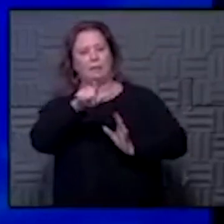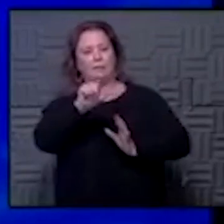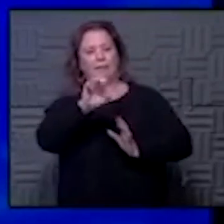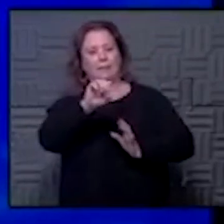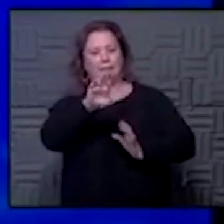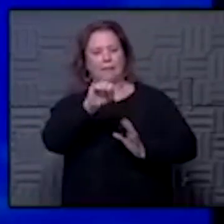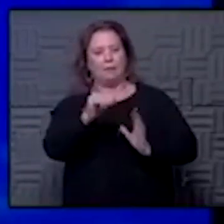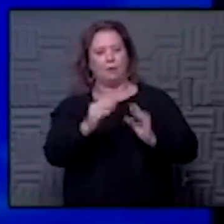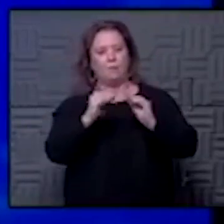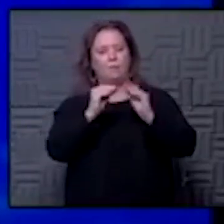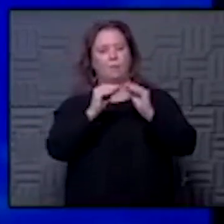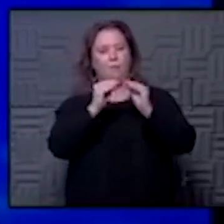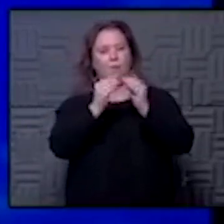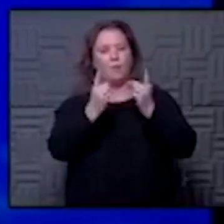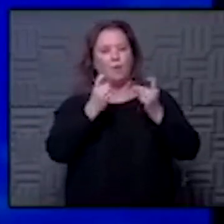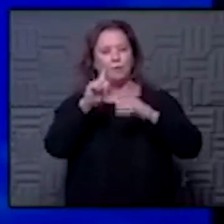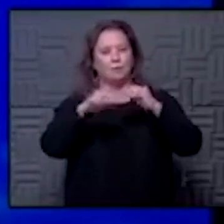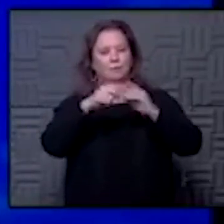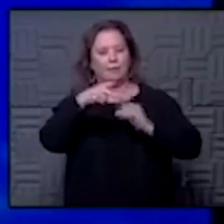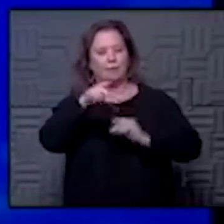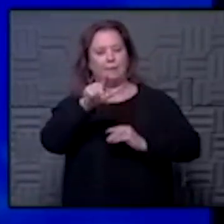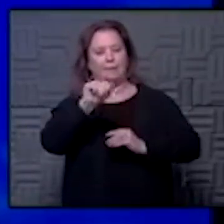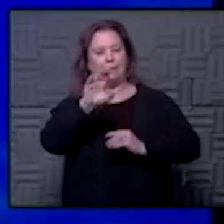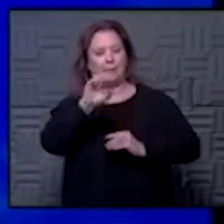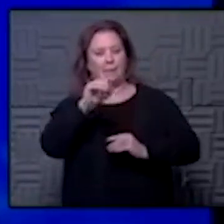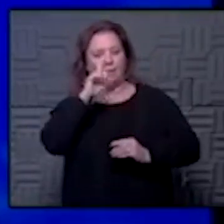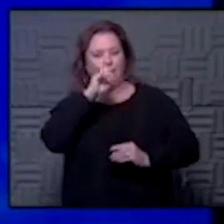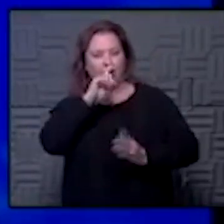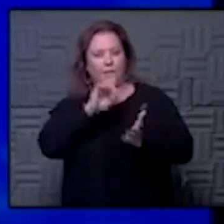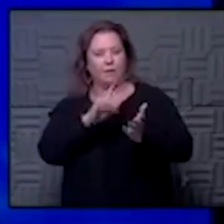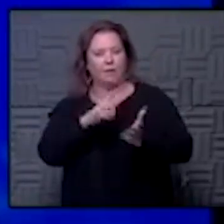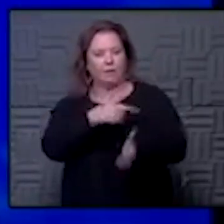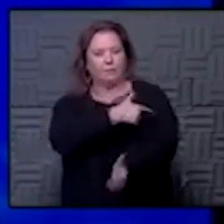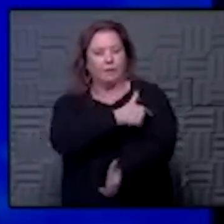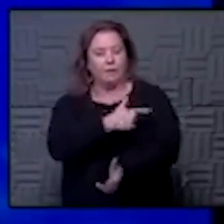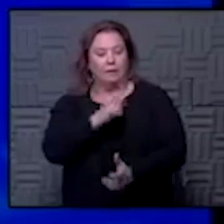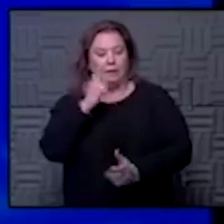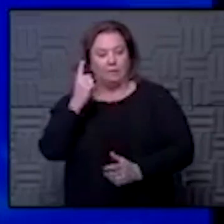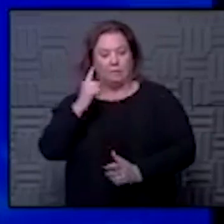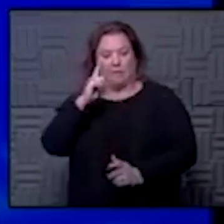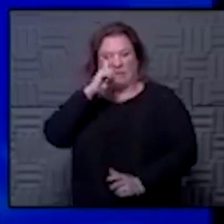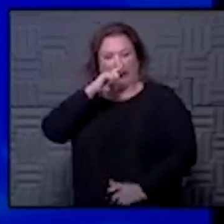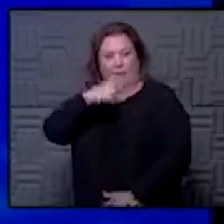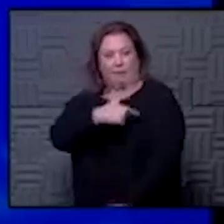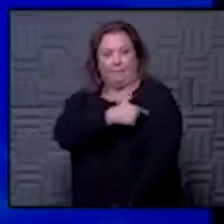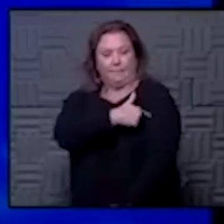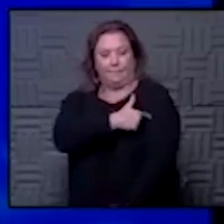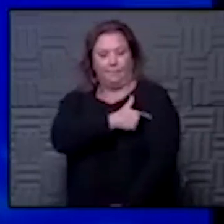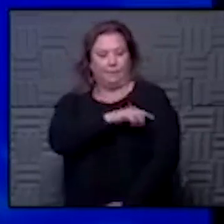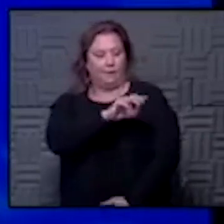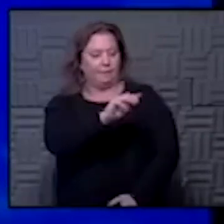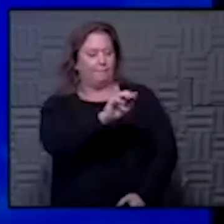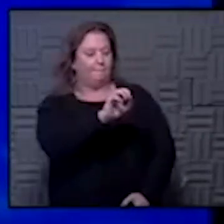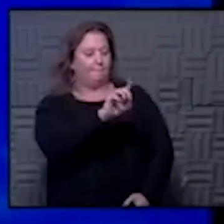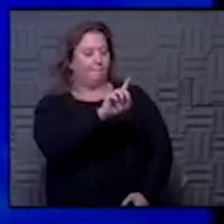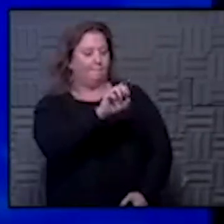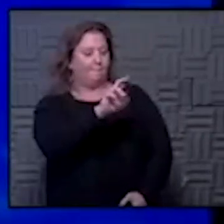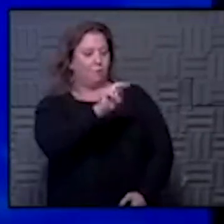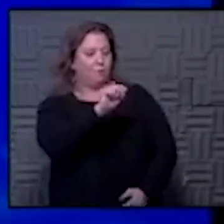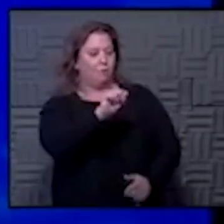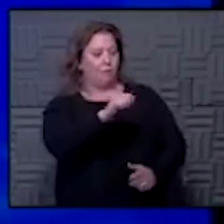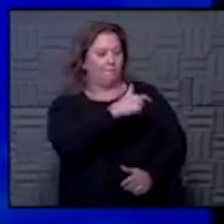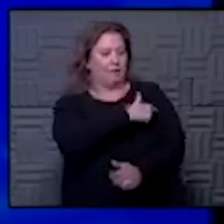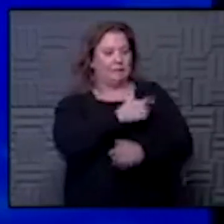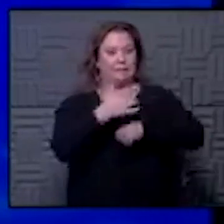question a little bit more, because we're still getting a lot of questions rolling in about that. So if somebody gets the placebo and now Moderna's vaccine is out